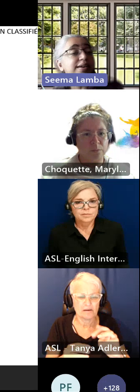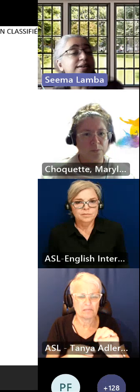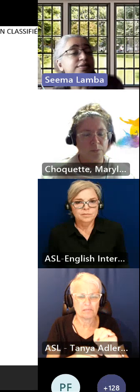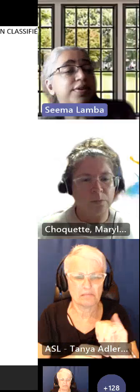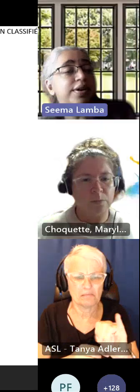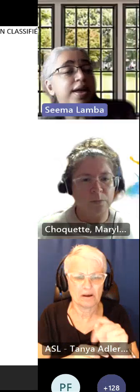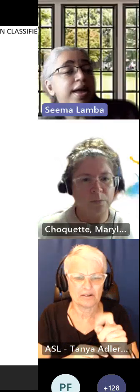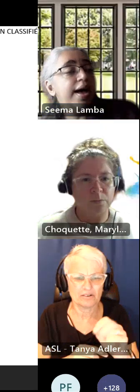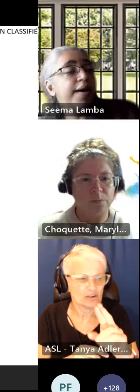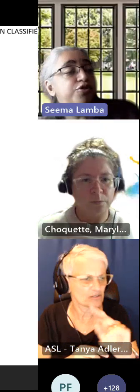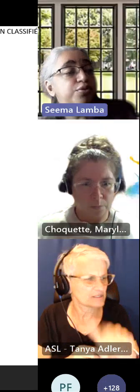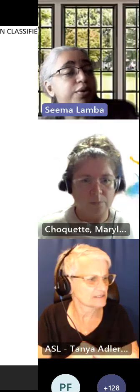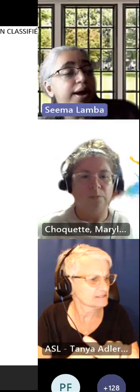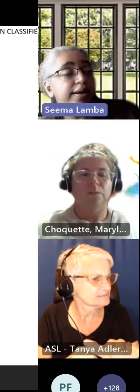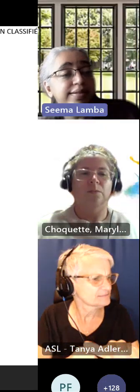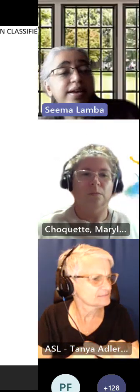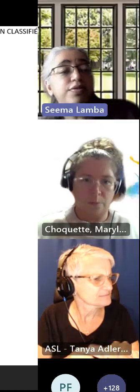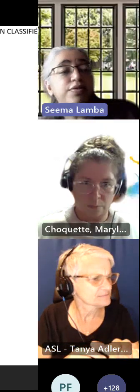the executive